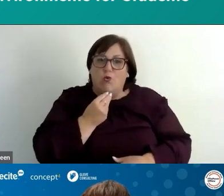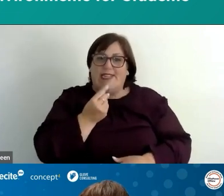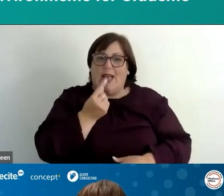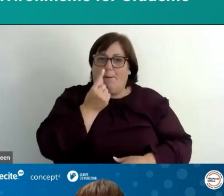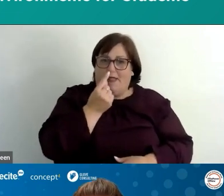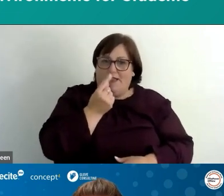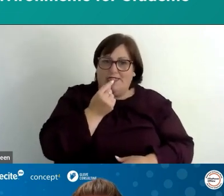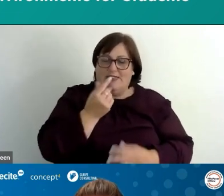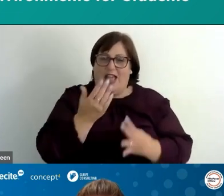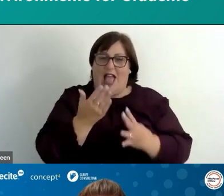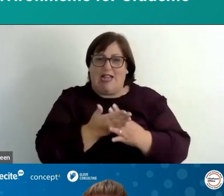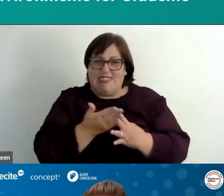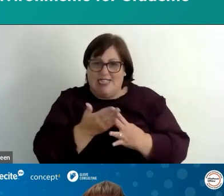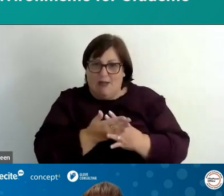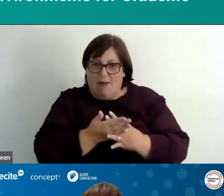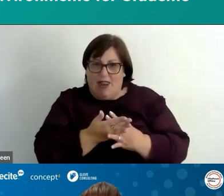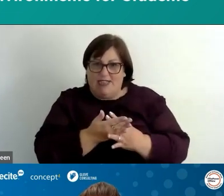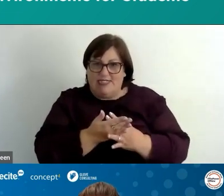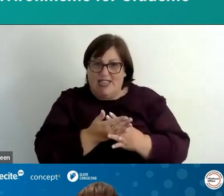hand.